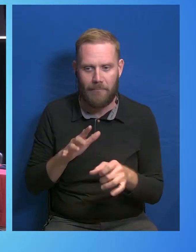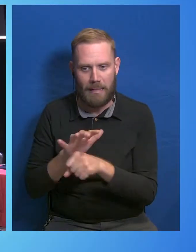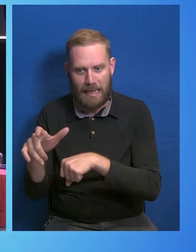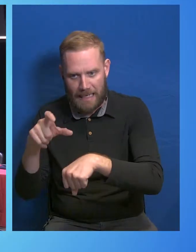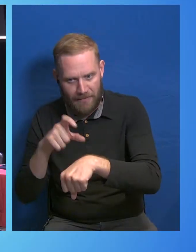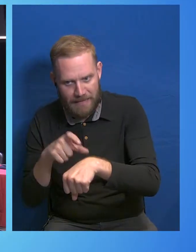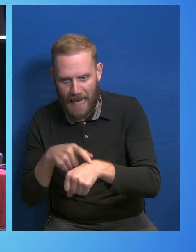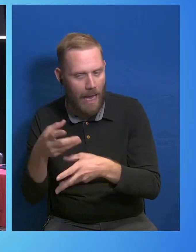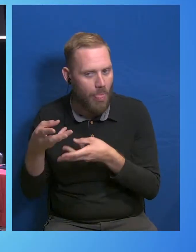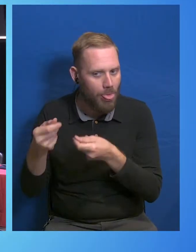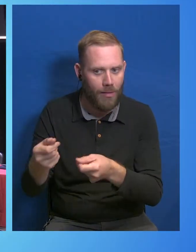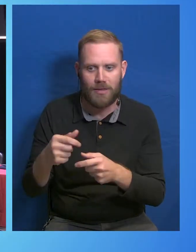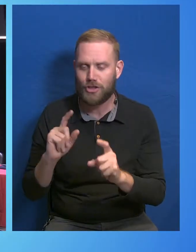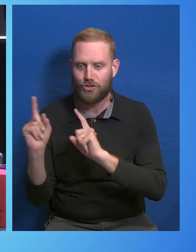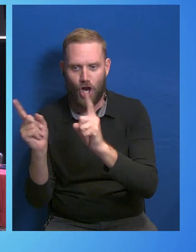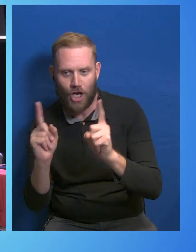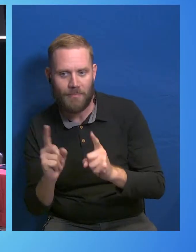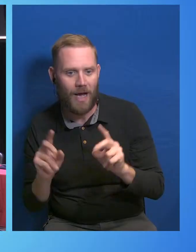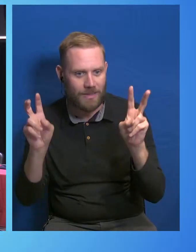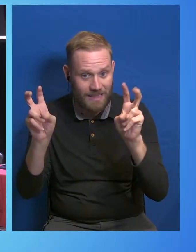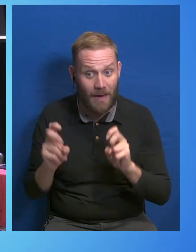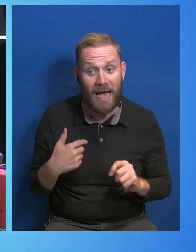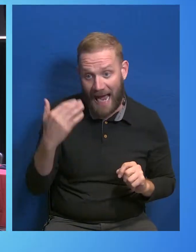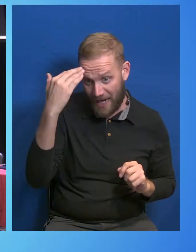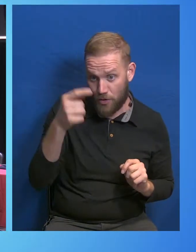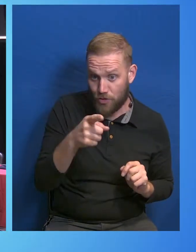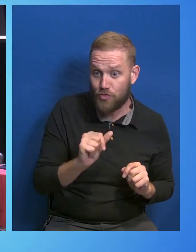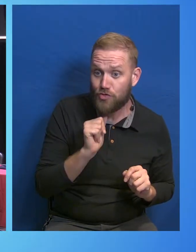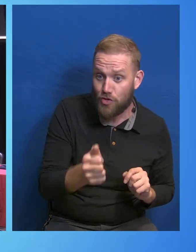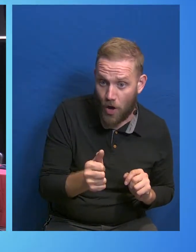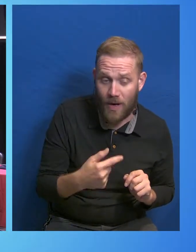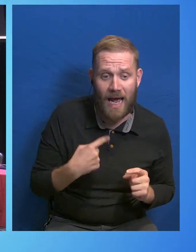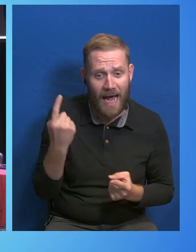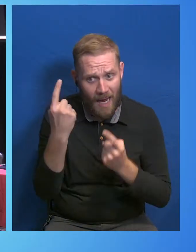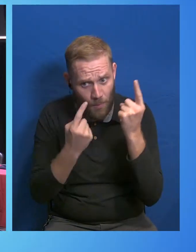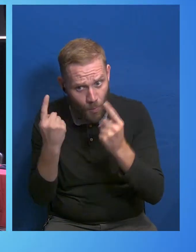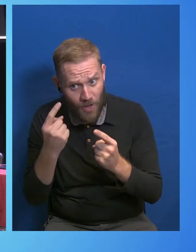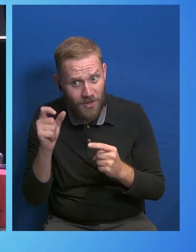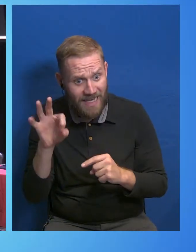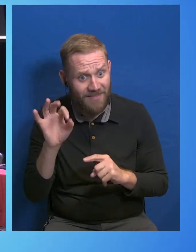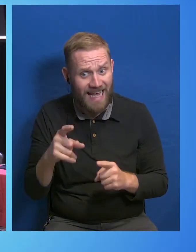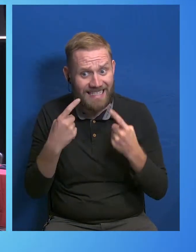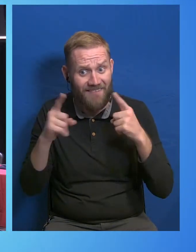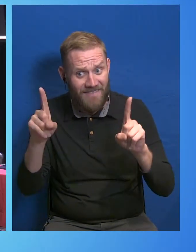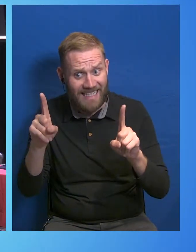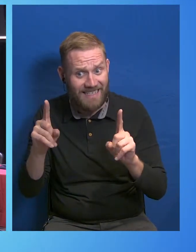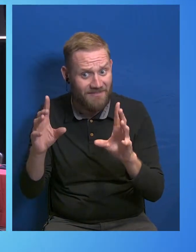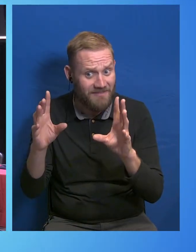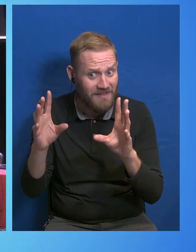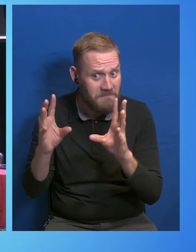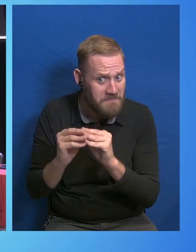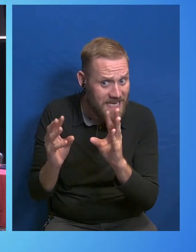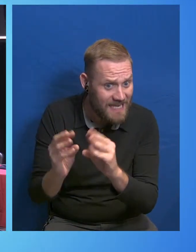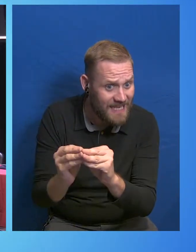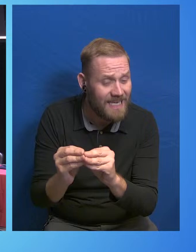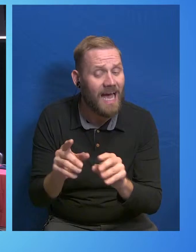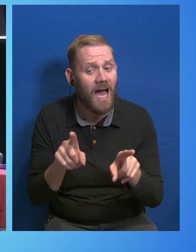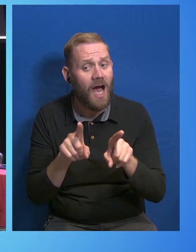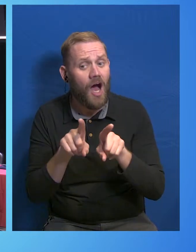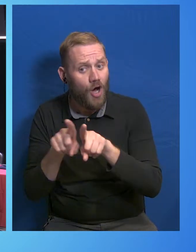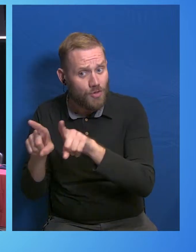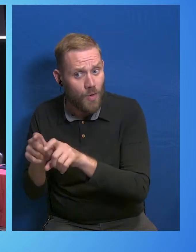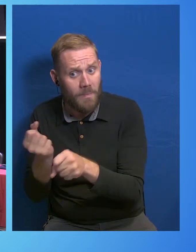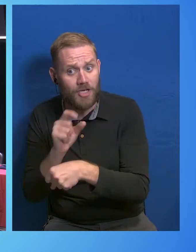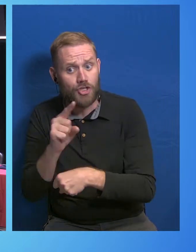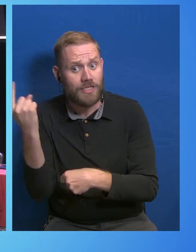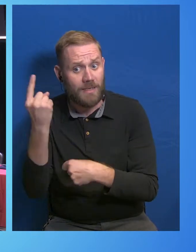to spend on the topic. I know you don't, and so I want to make sure that that's an effective and efficient meeting. But I also want to make sure that something comes out